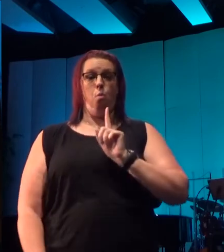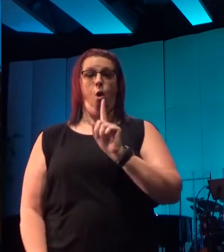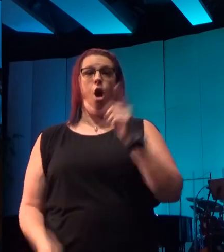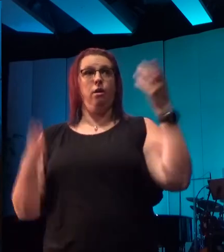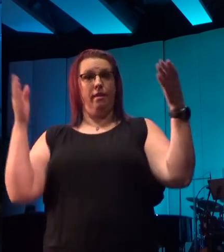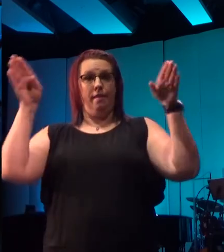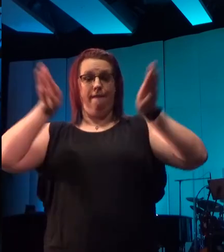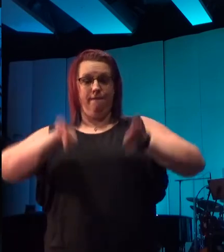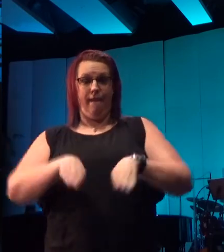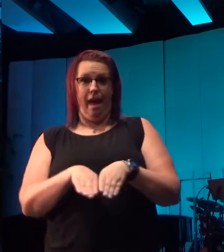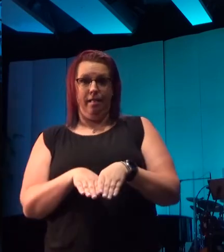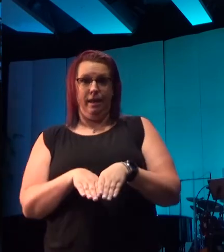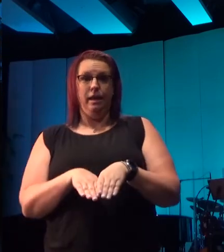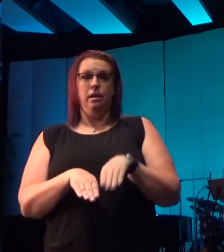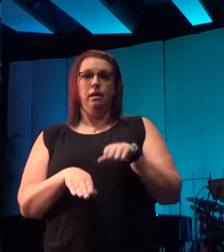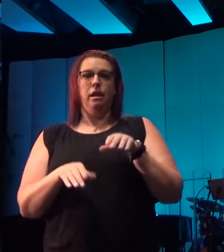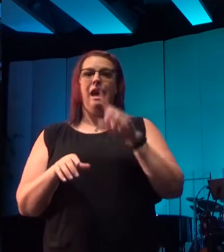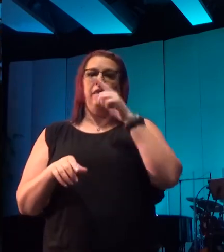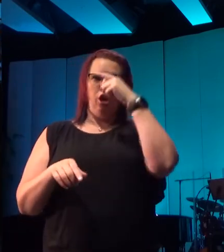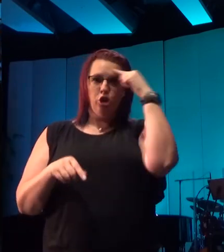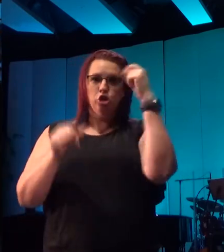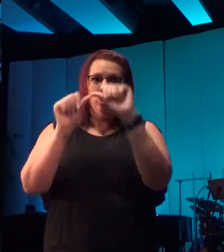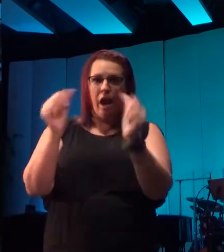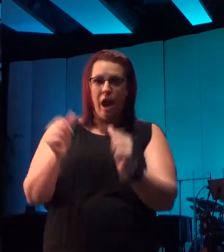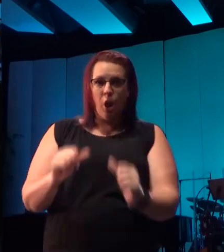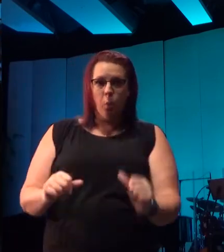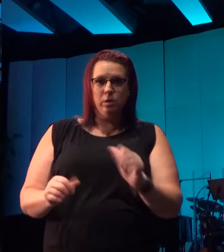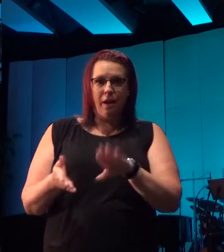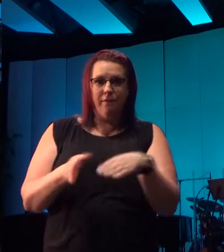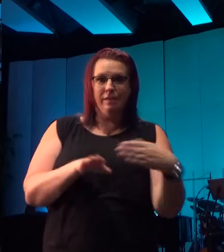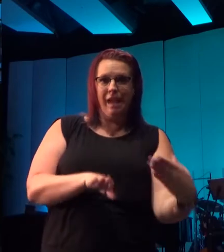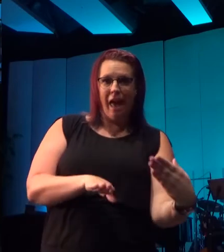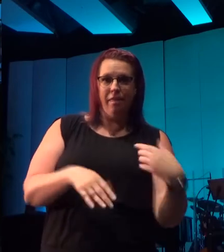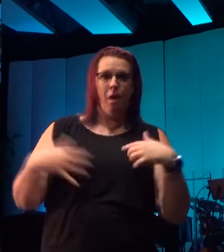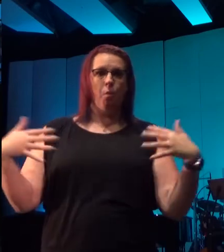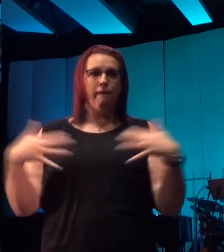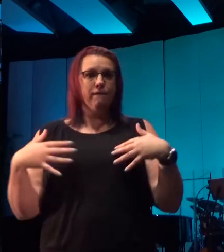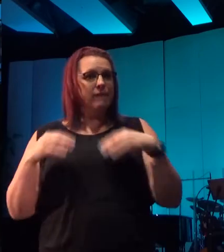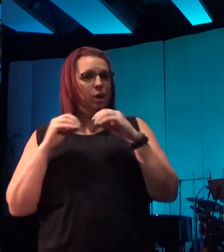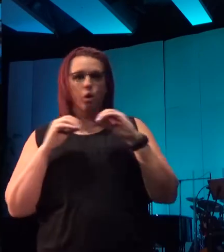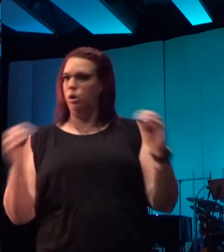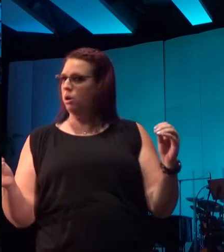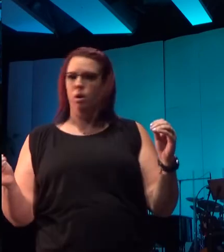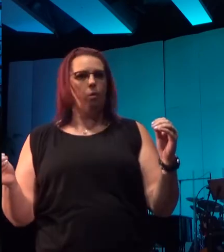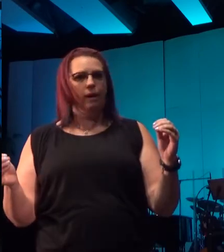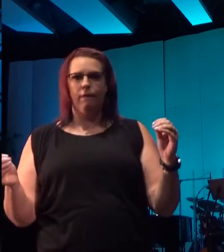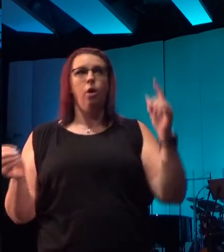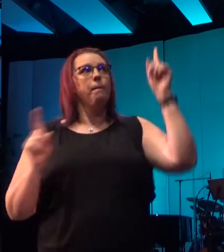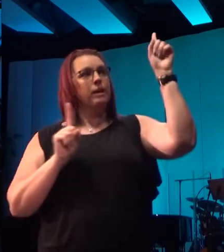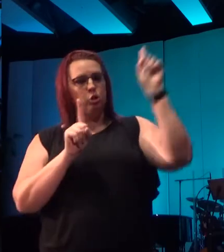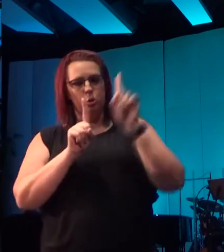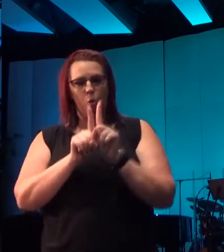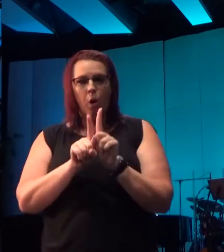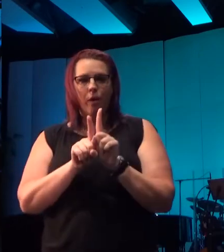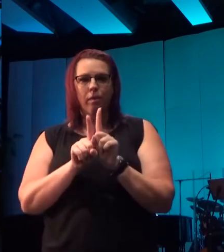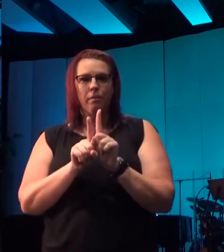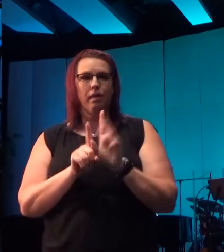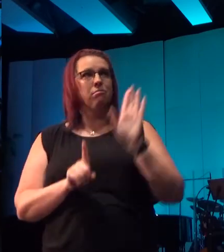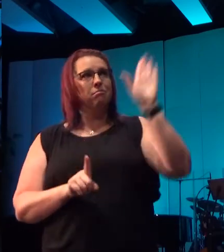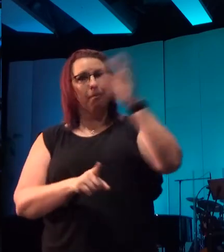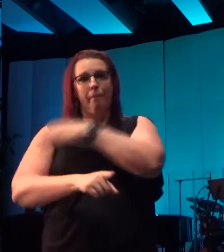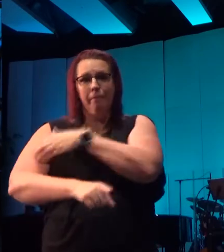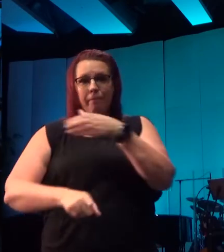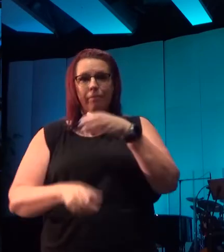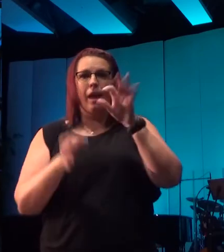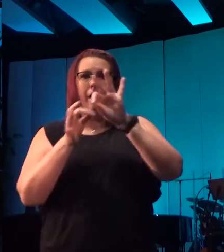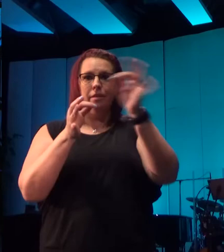of death, I will fear no evil. For thou art with me. Thy rod and thy staff,